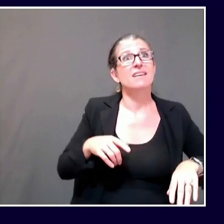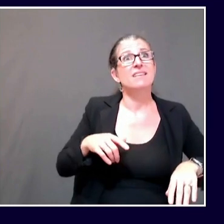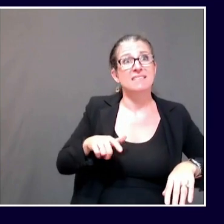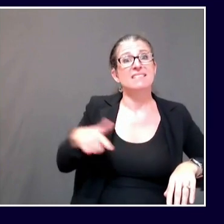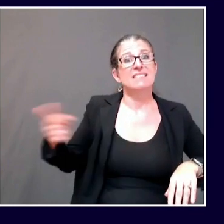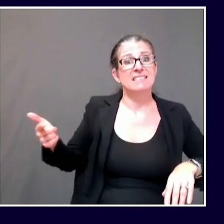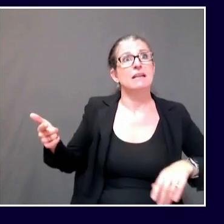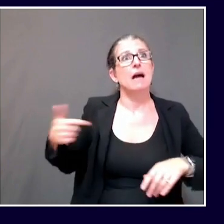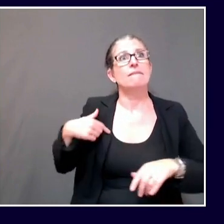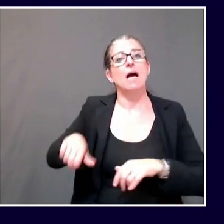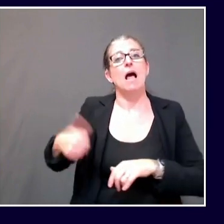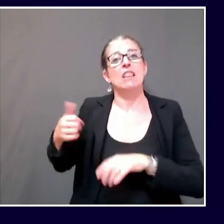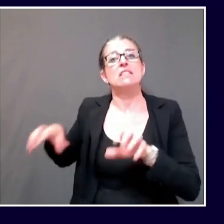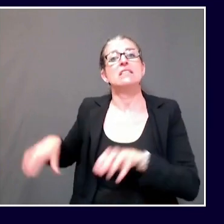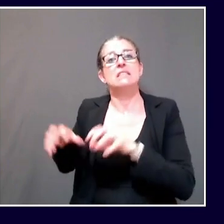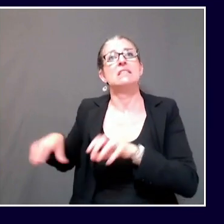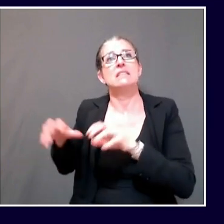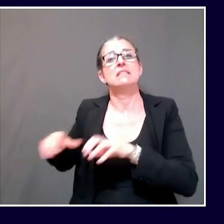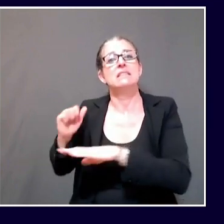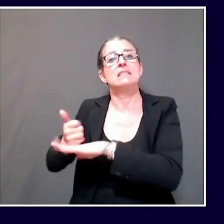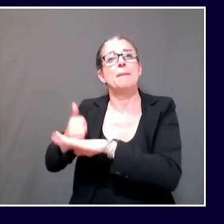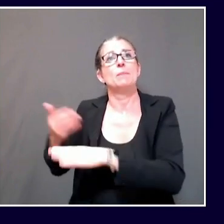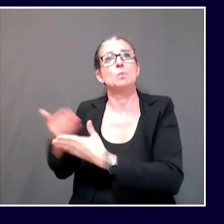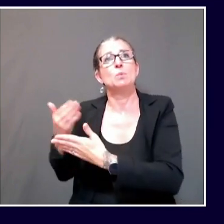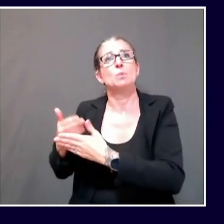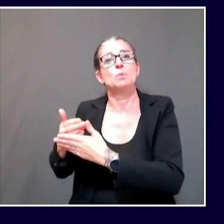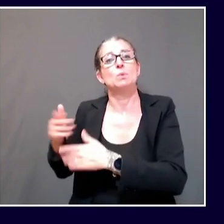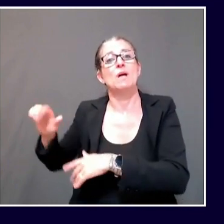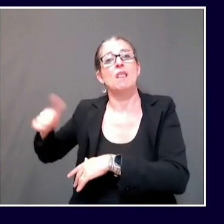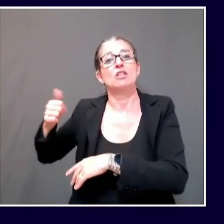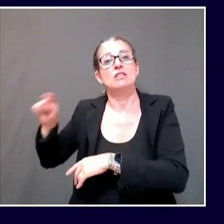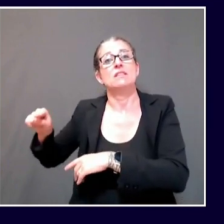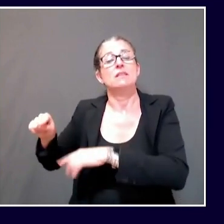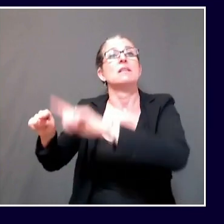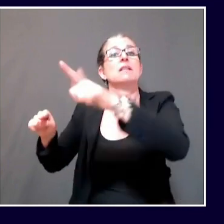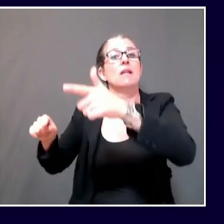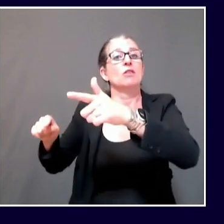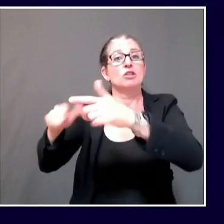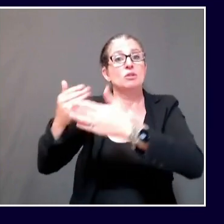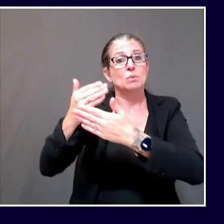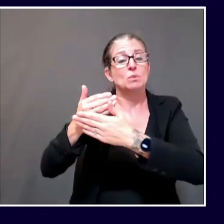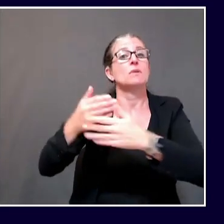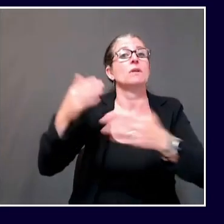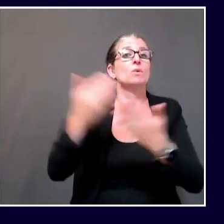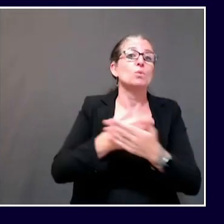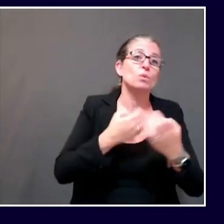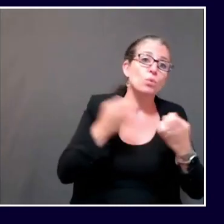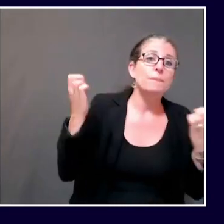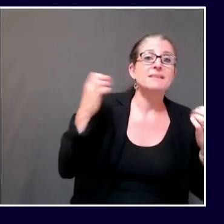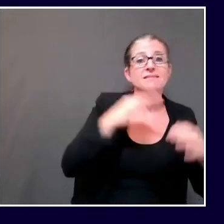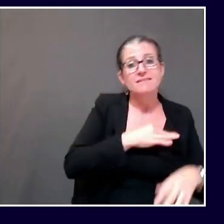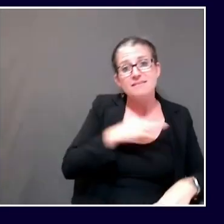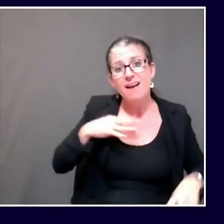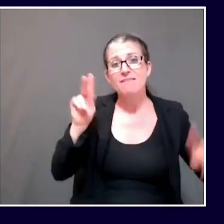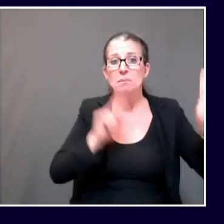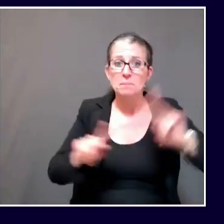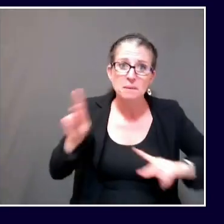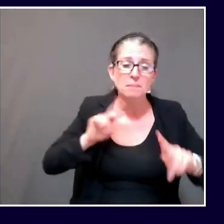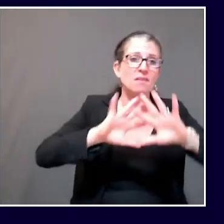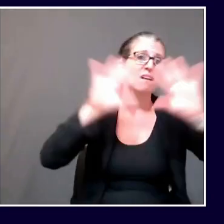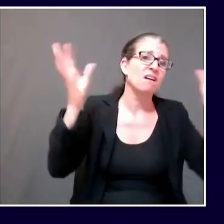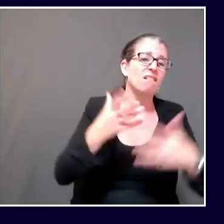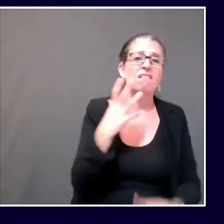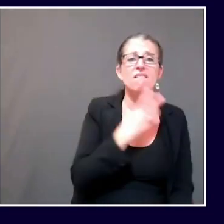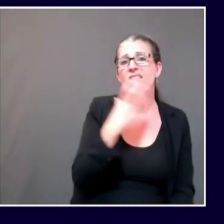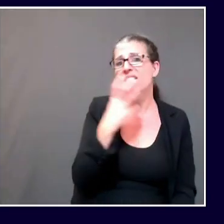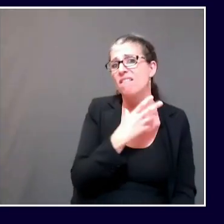new system of testing with brand new people, brand new equipment, brand new scientific processes, and they made it